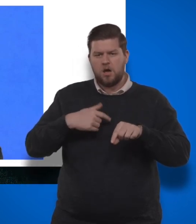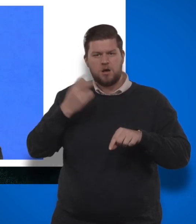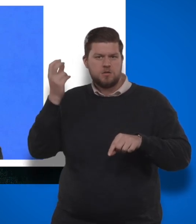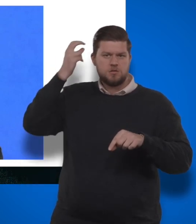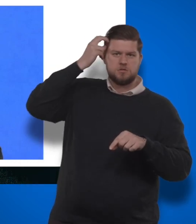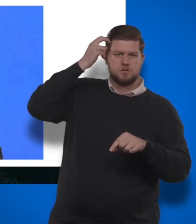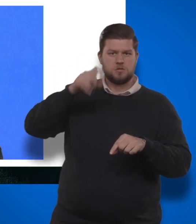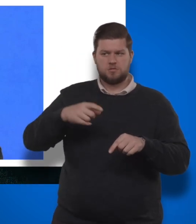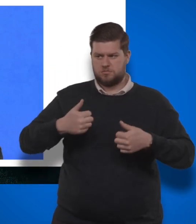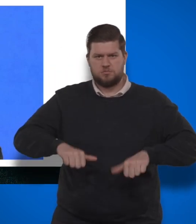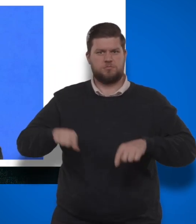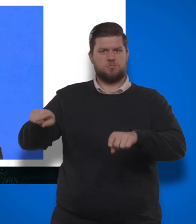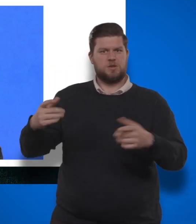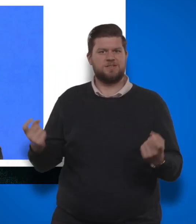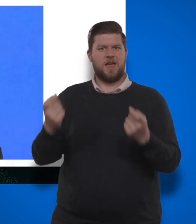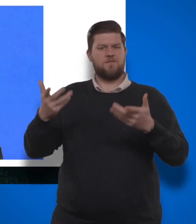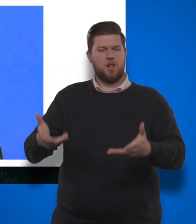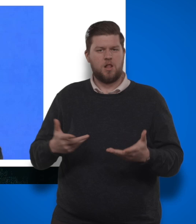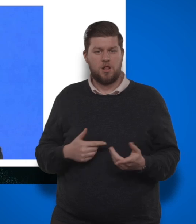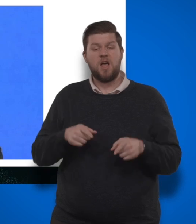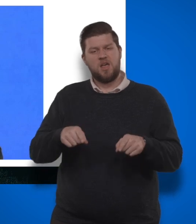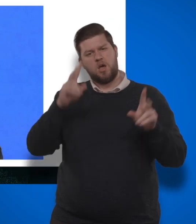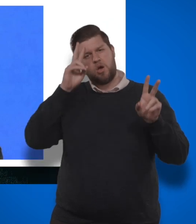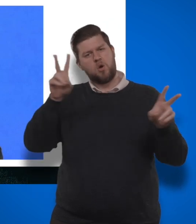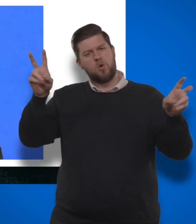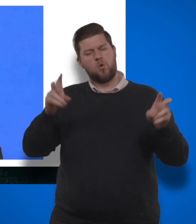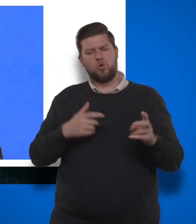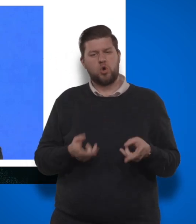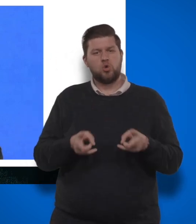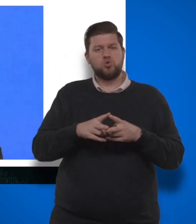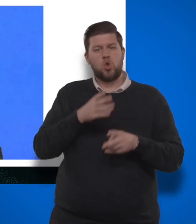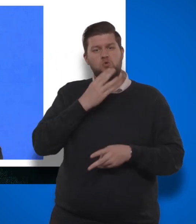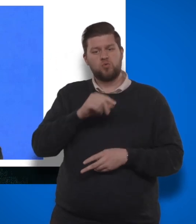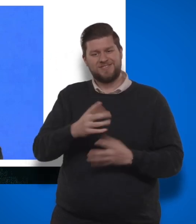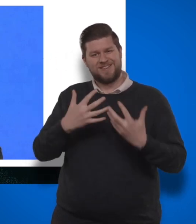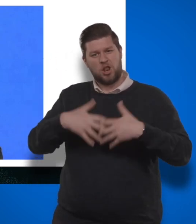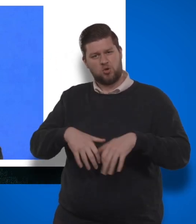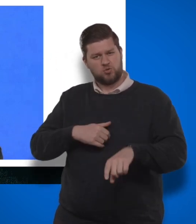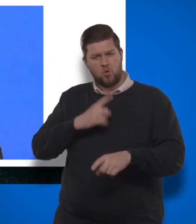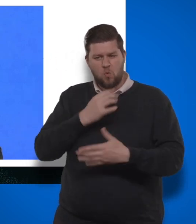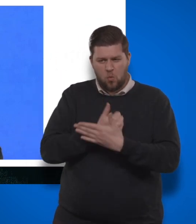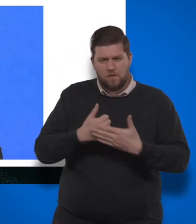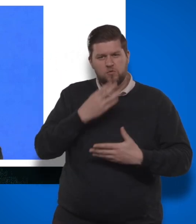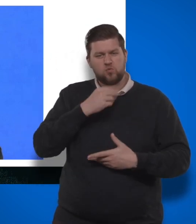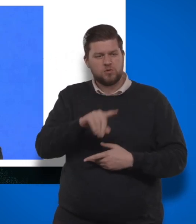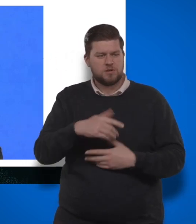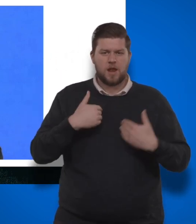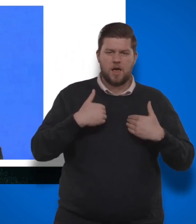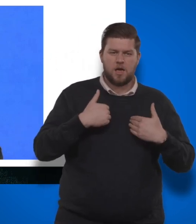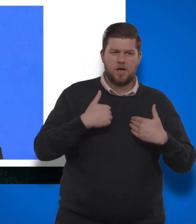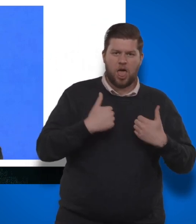used in medicine, in healthcare, so it has obvious implications for people with severe neurological disorders